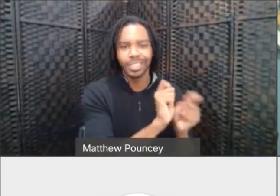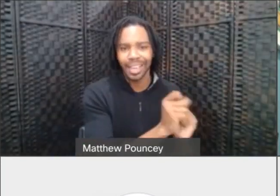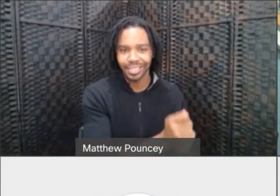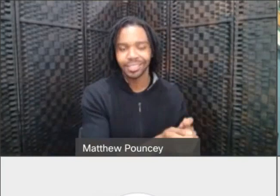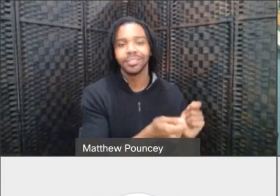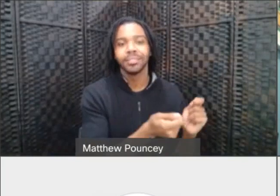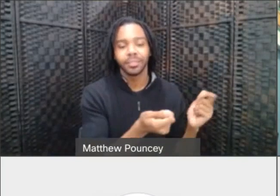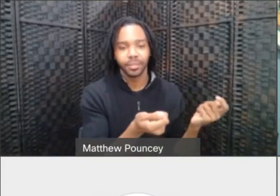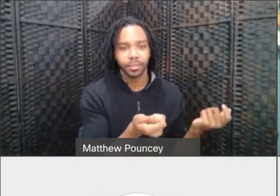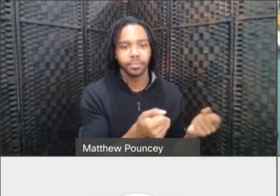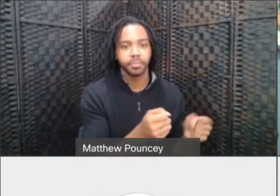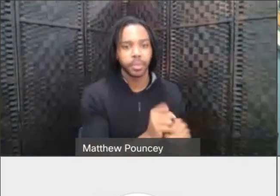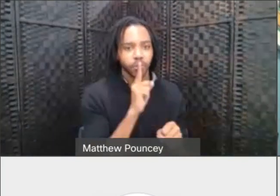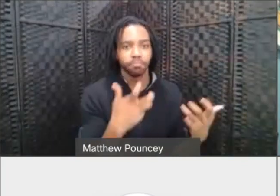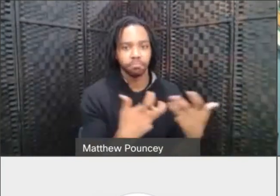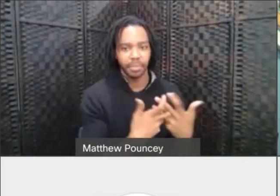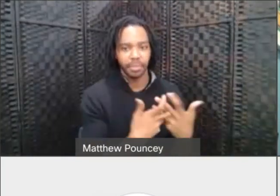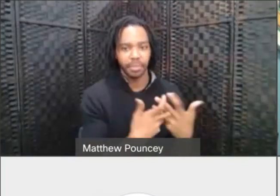threshold.